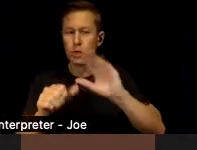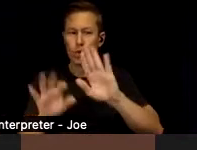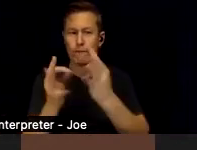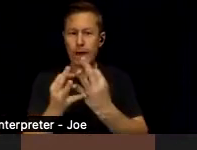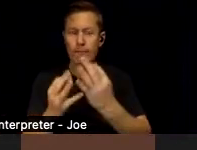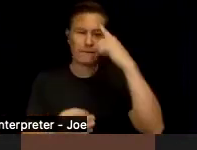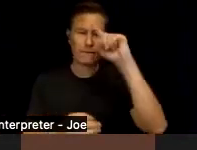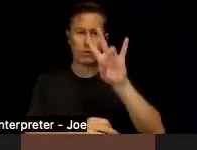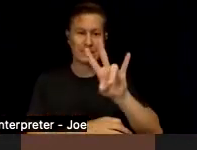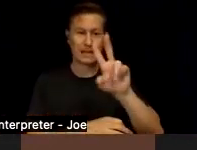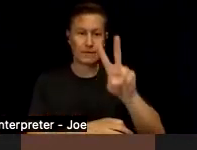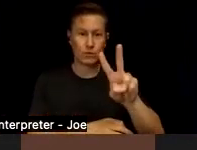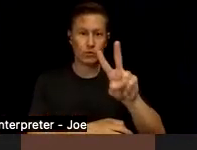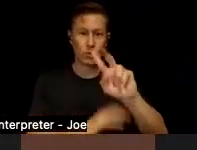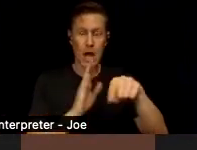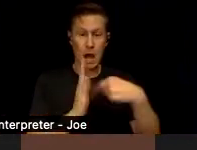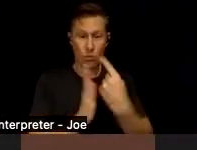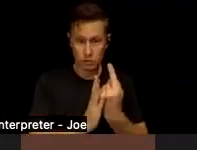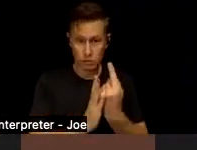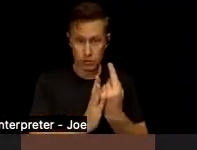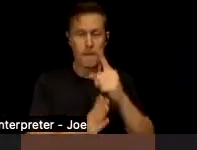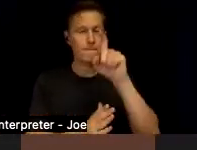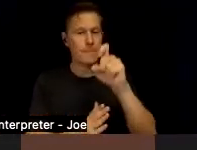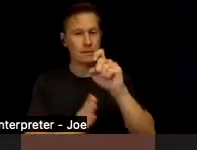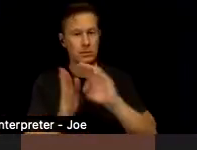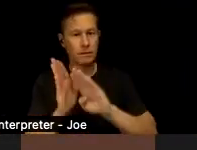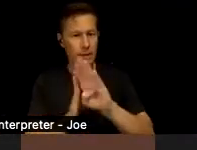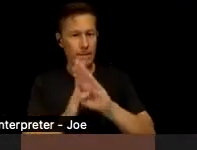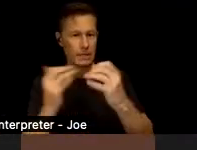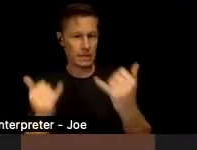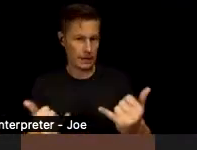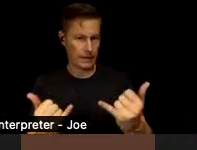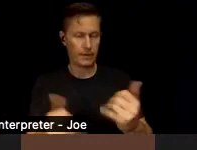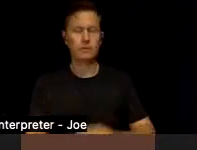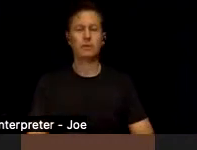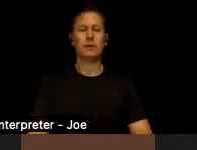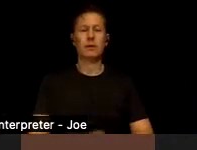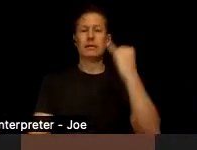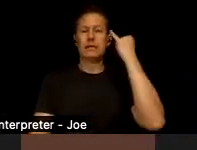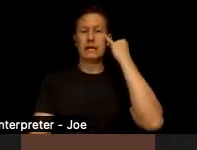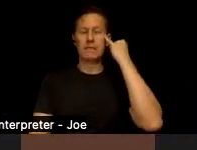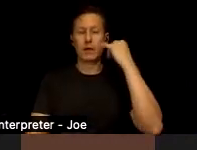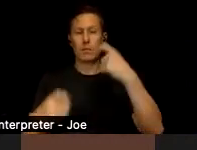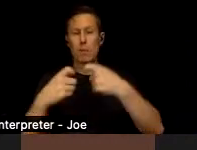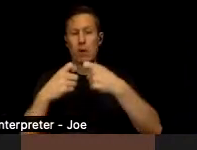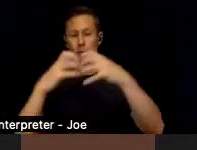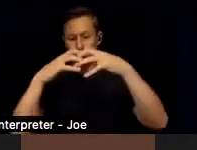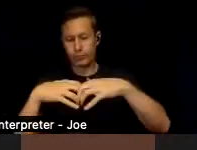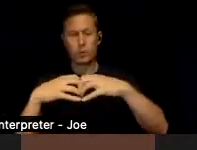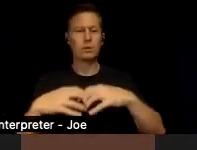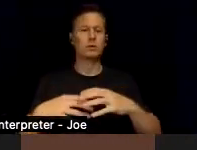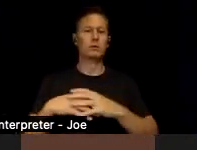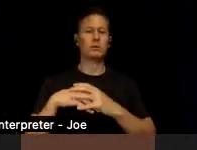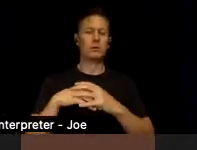a real critical aspect, is whether it's a public or a power safety shutdown or the PSPSs